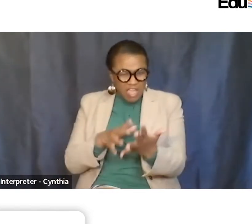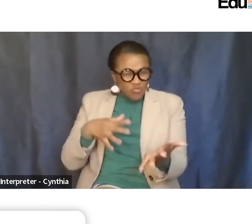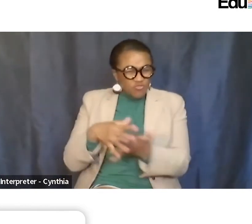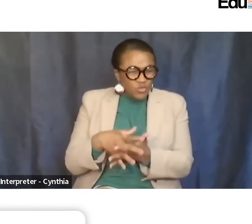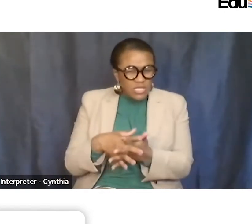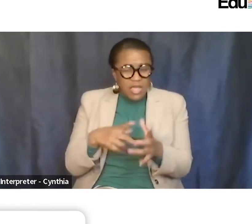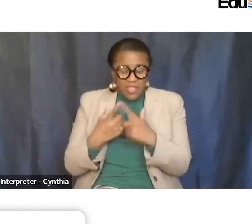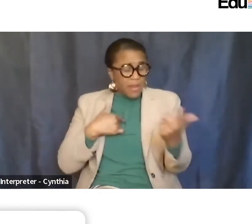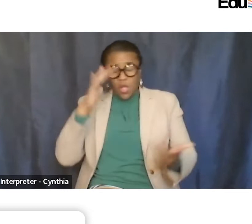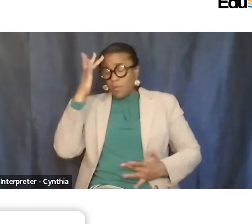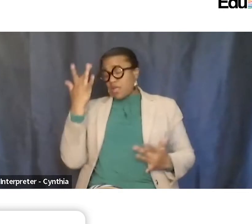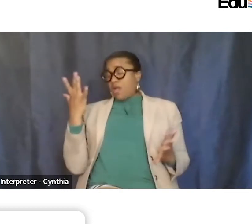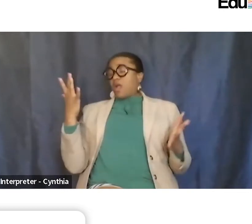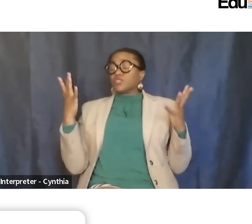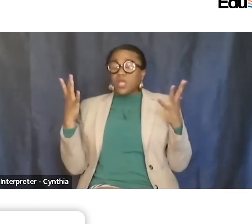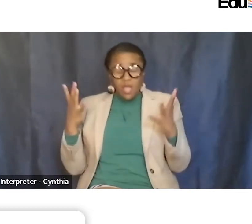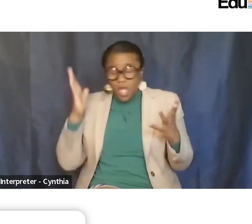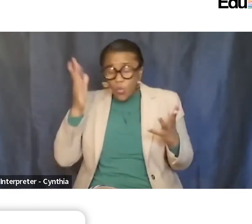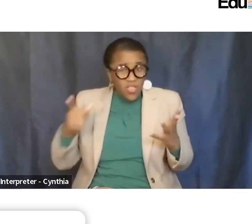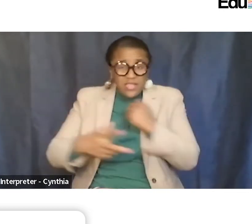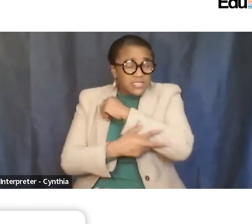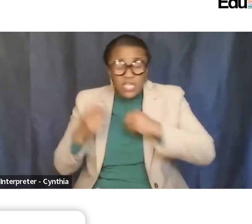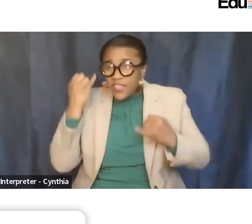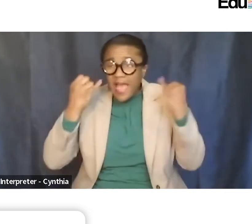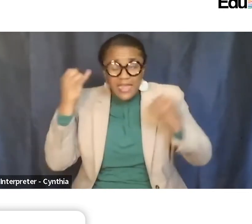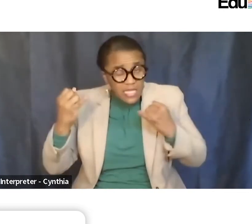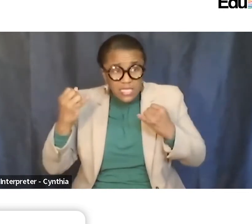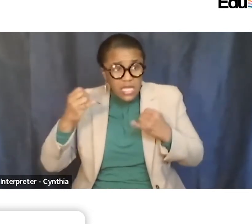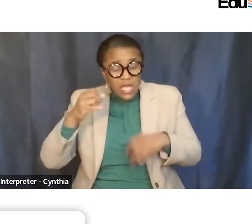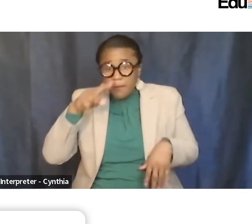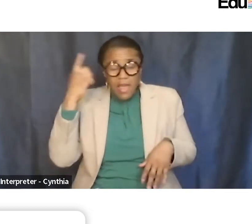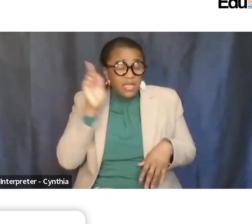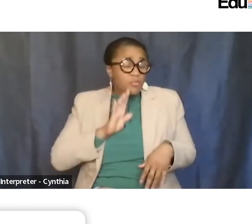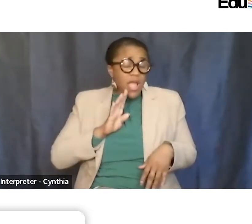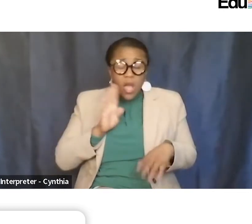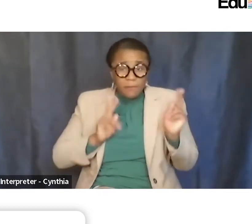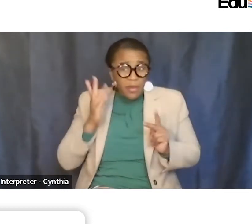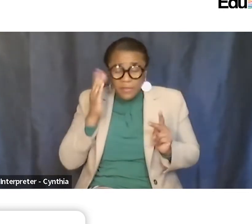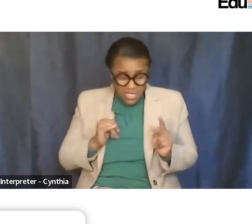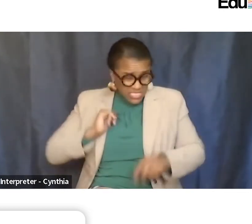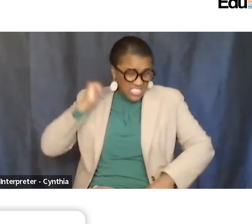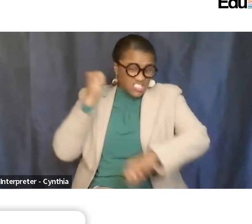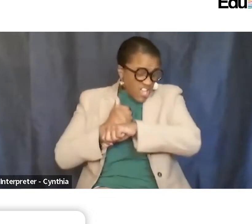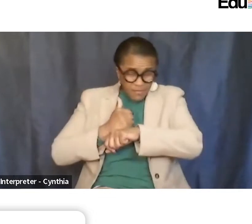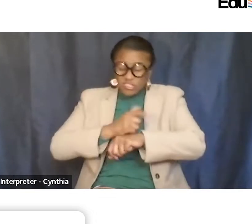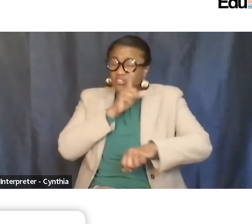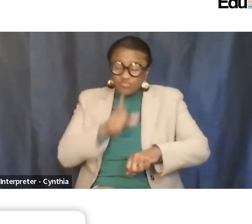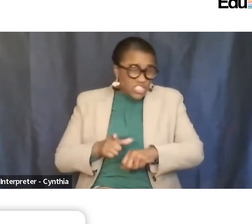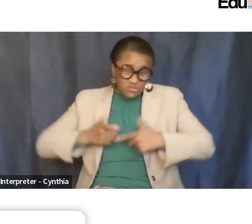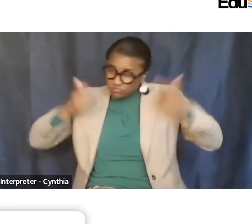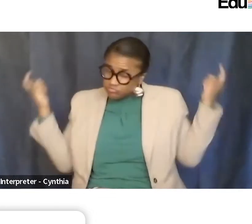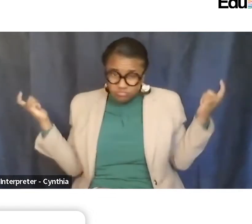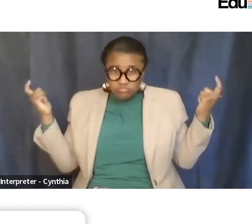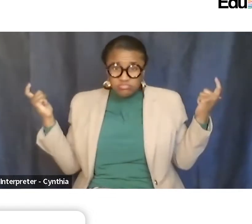like, oh my gosh, like, are they going to steal the ideas of like Black and brown people because these establishments are so humongous? And